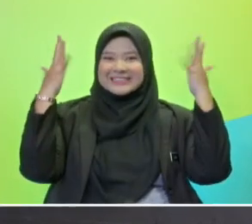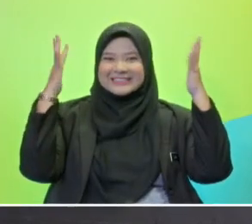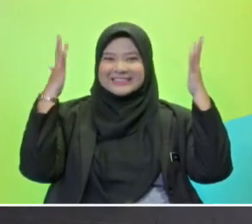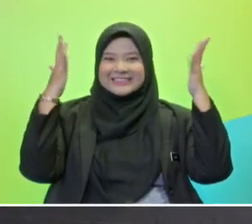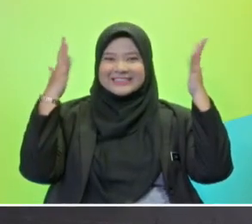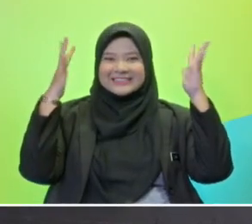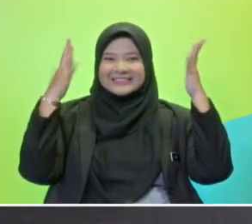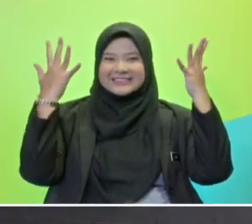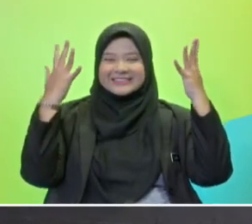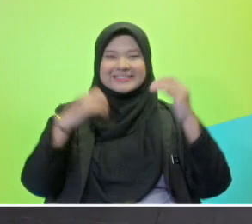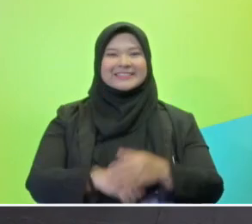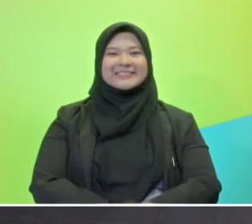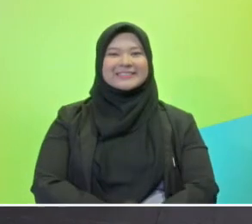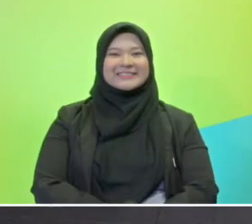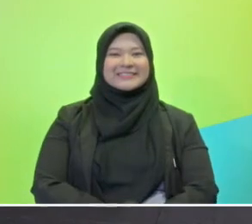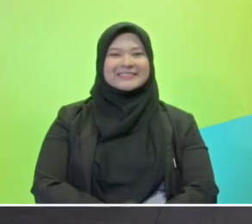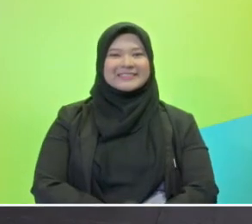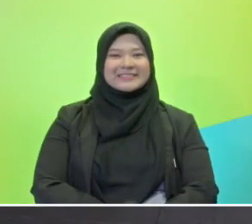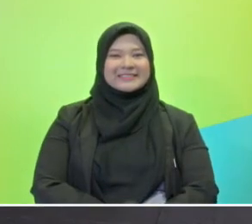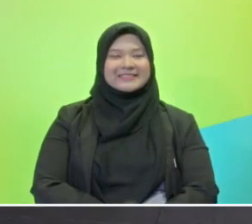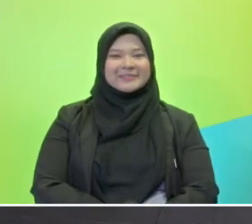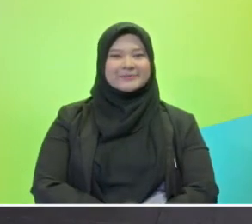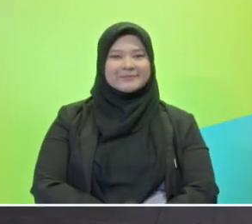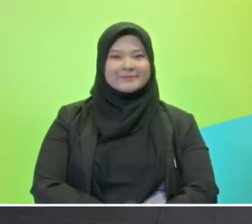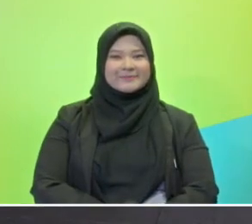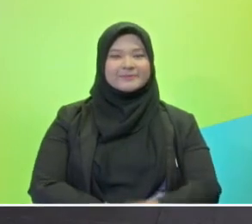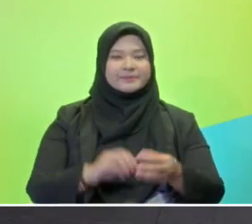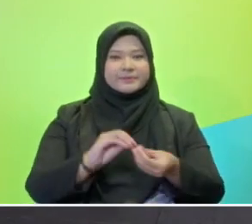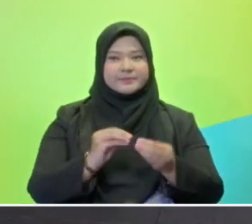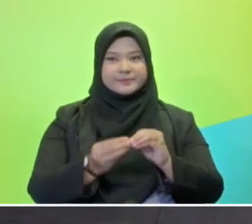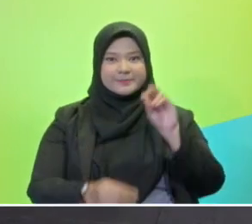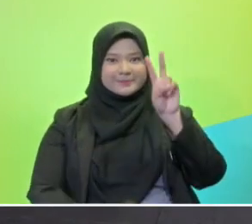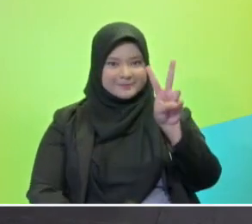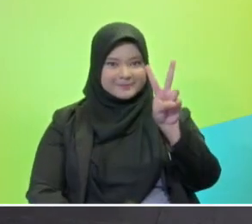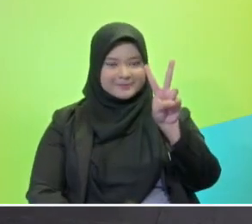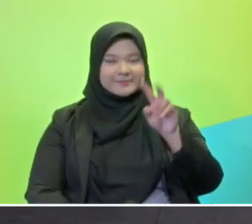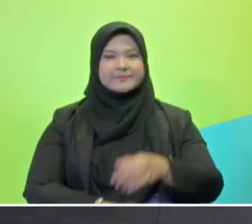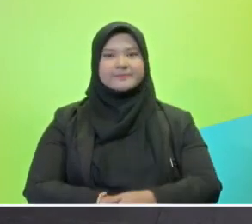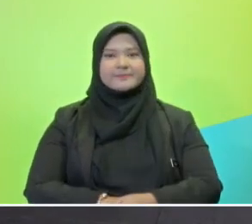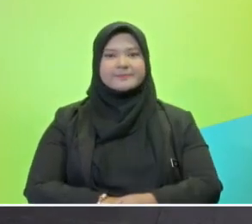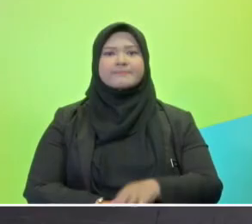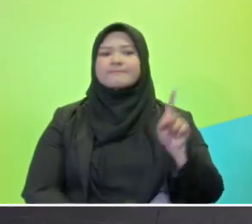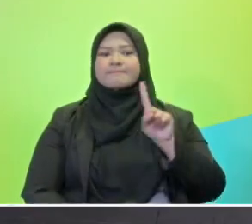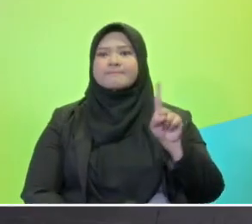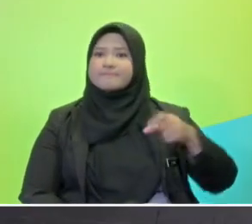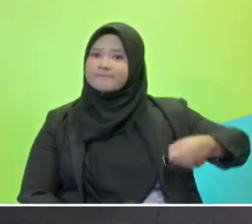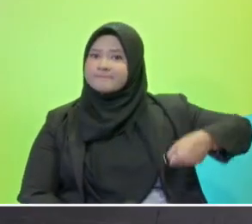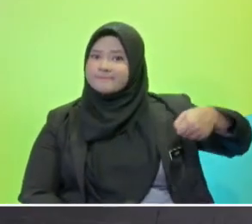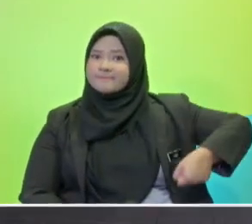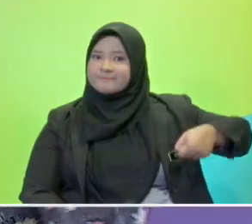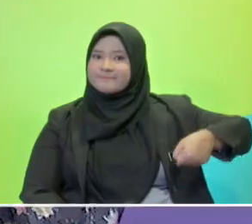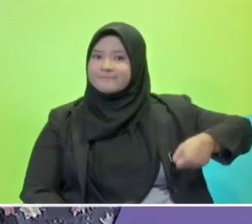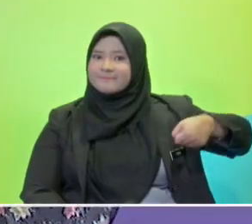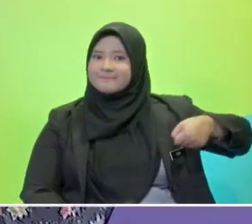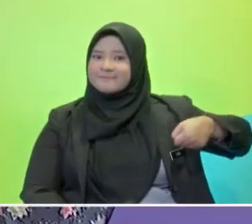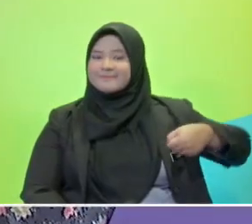done, for Yashwina. Yeah, Yashwini. All right. Okay. Okay. All right. Mimza, cool. Are you ready? Yep. Okay. Let's choose